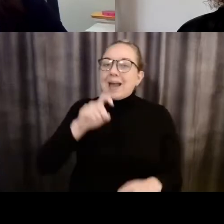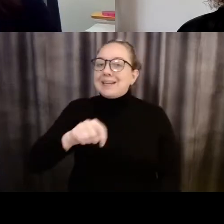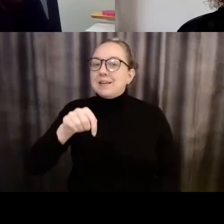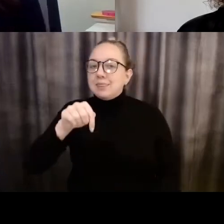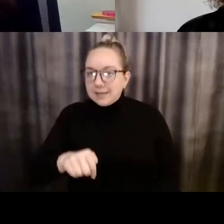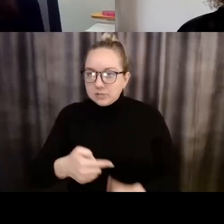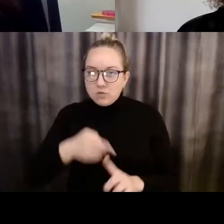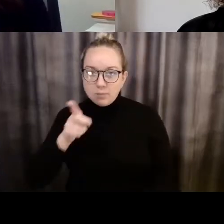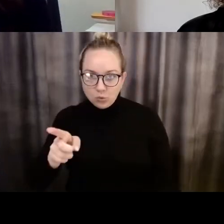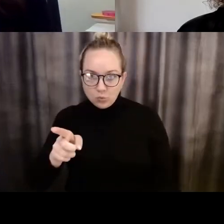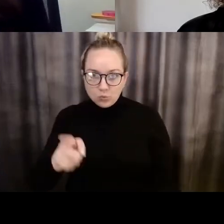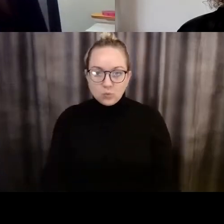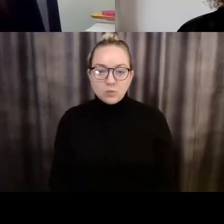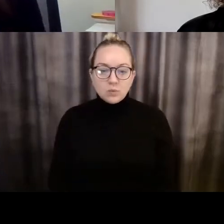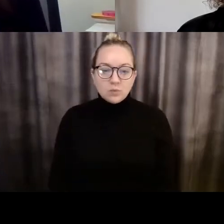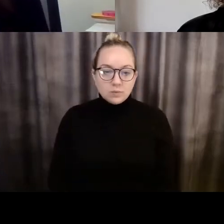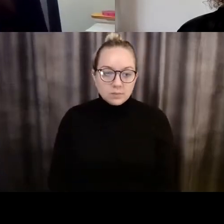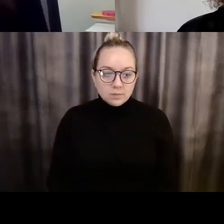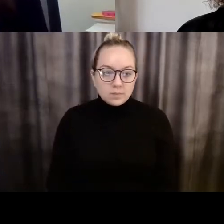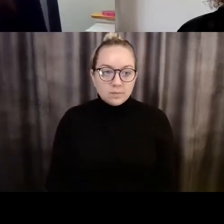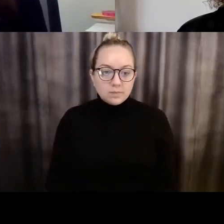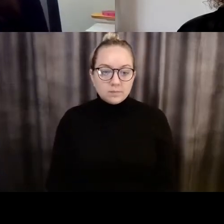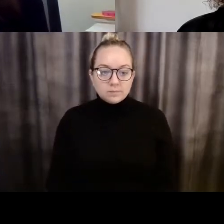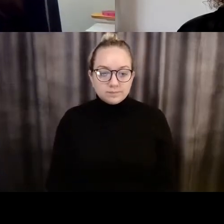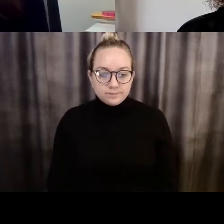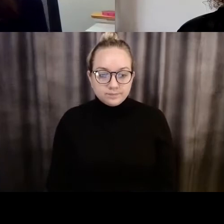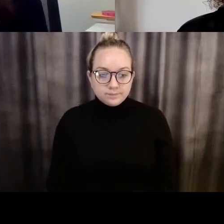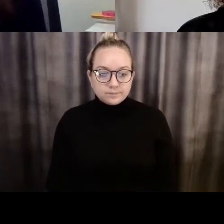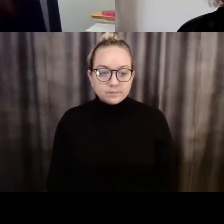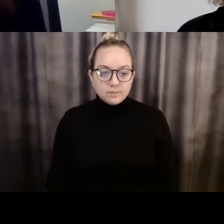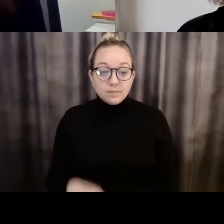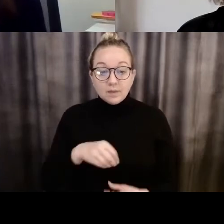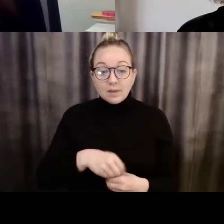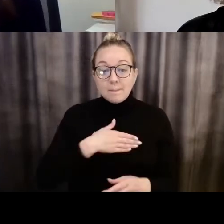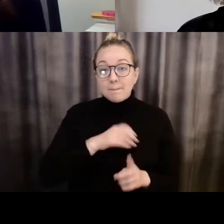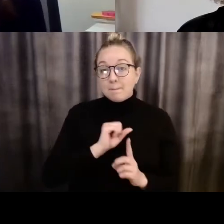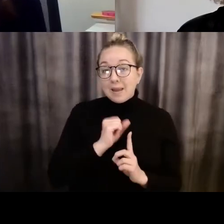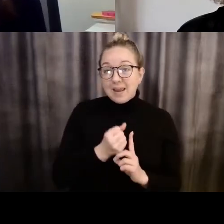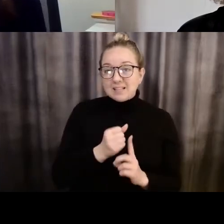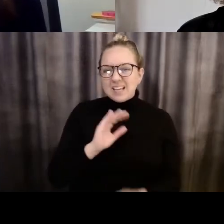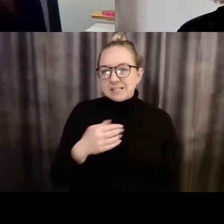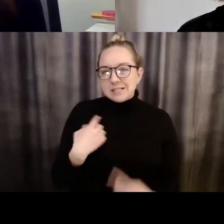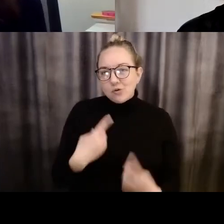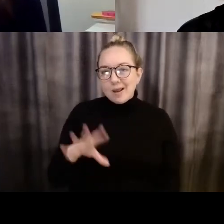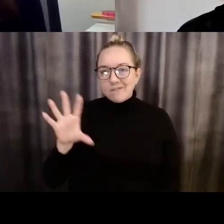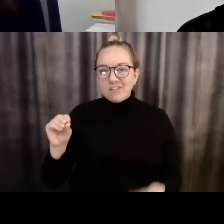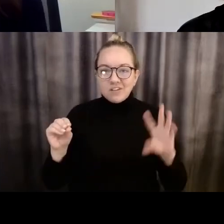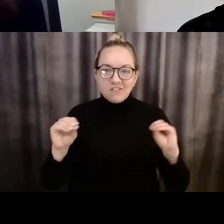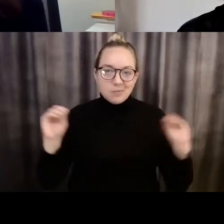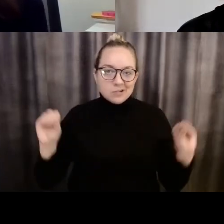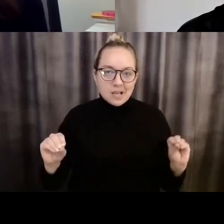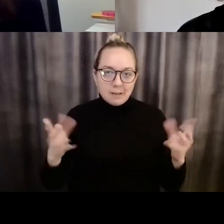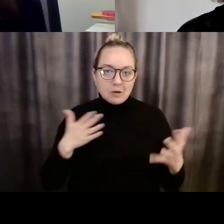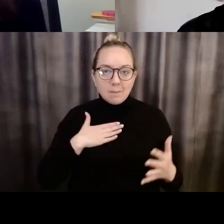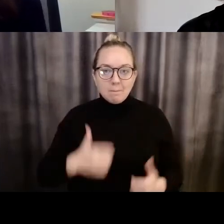go back to the to working from home, I think, like in my case, it has never been 50-50 my life balance, right? Because I